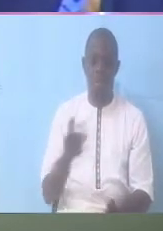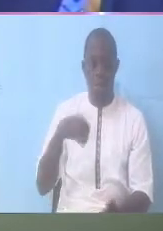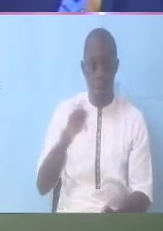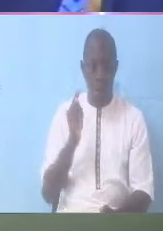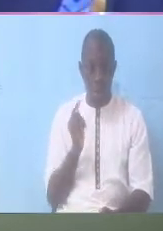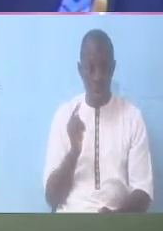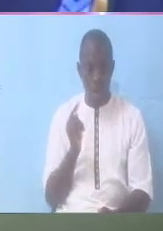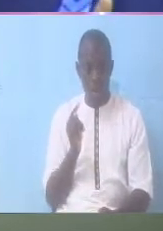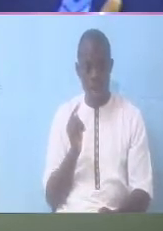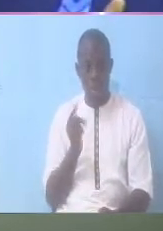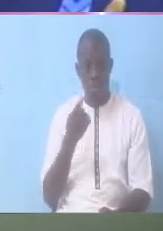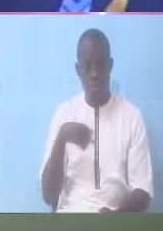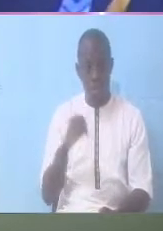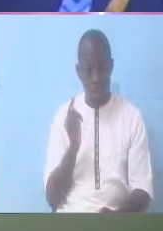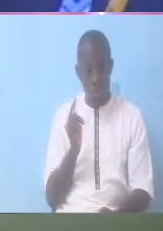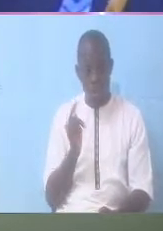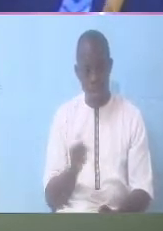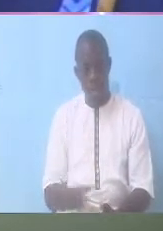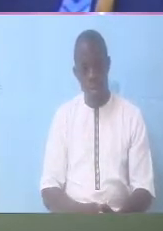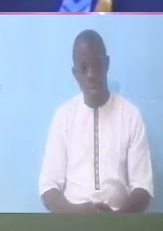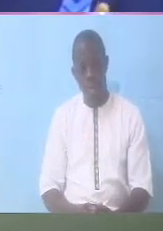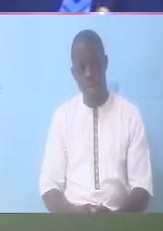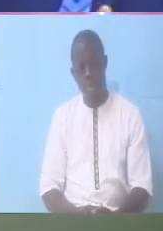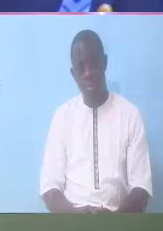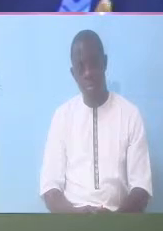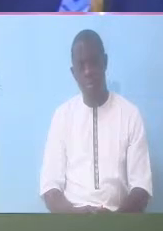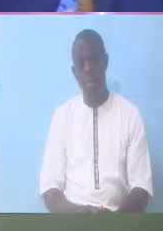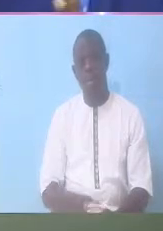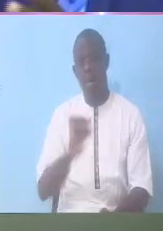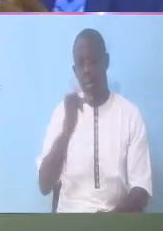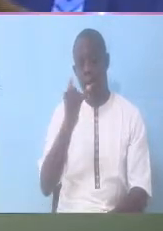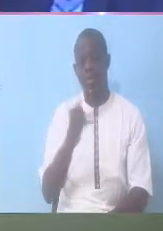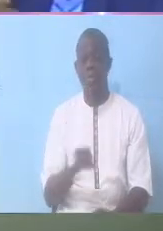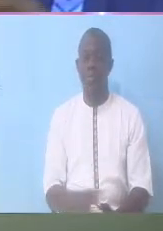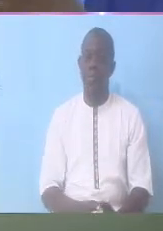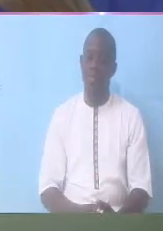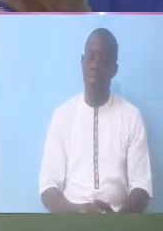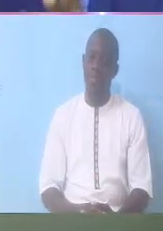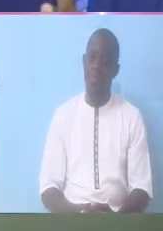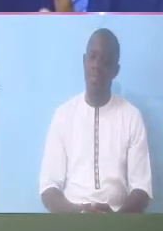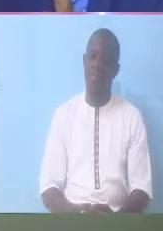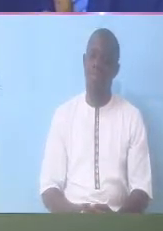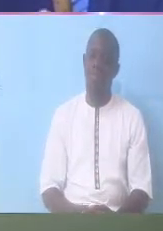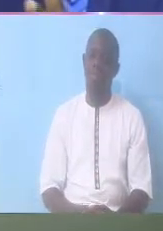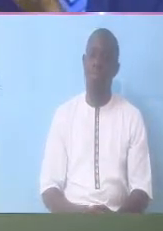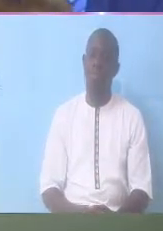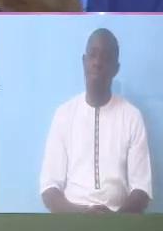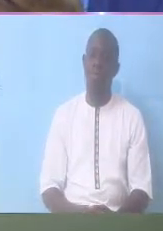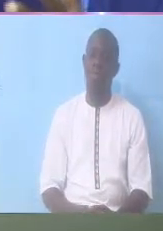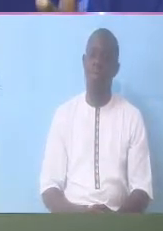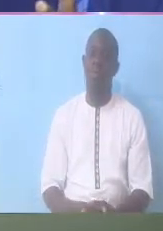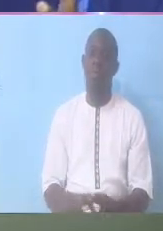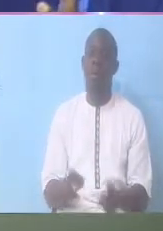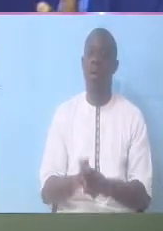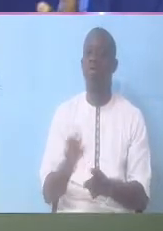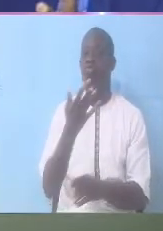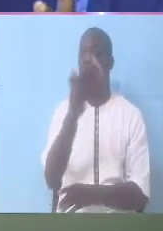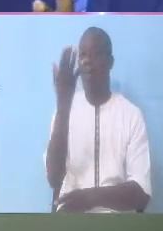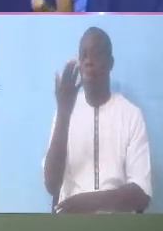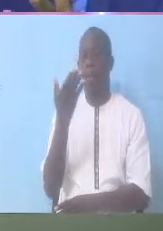lori. Correct? At keta wala nya. Yes. Some of them were